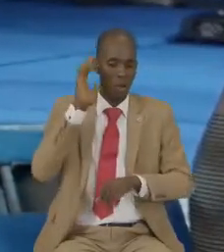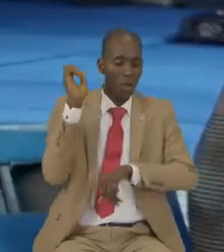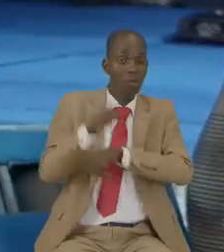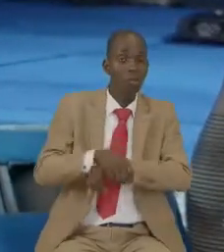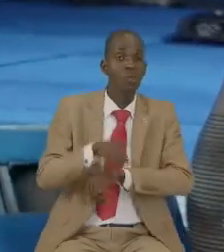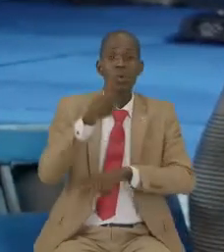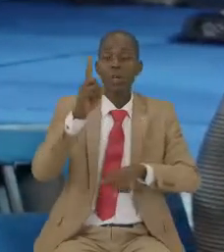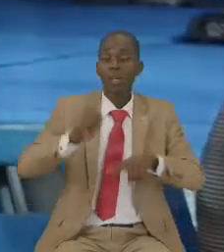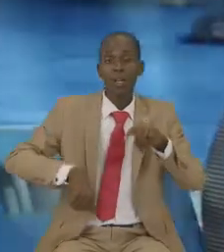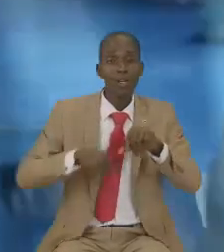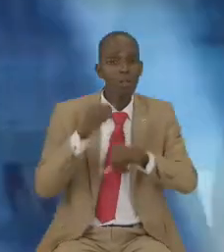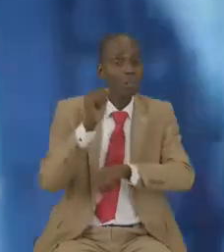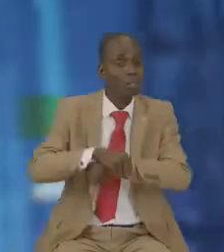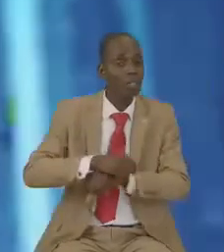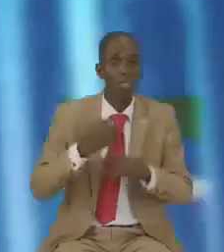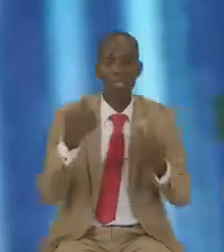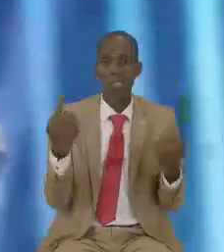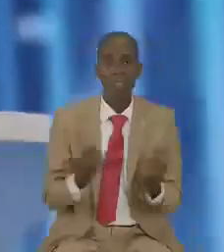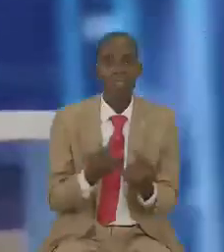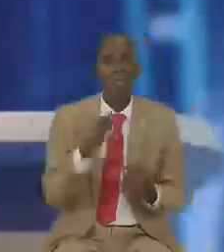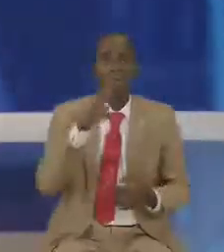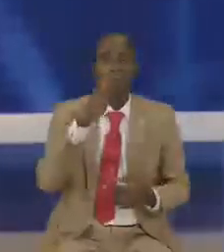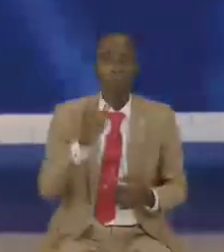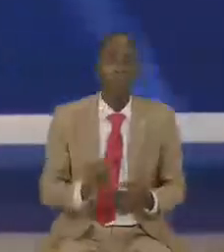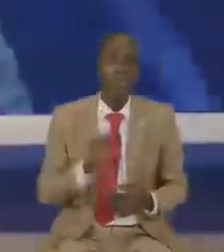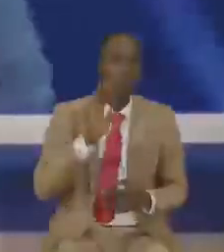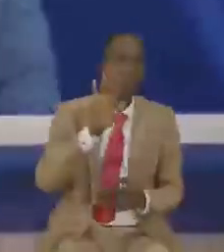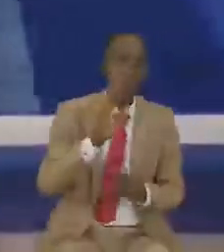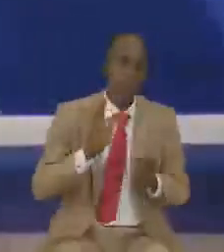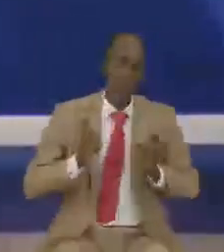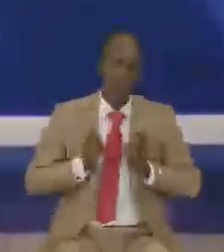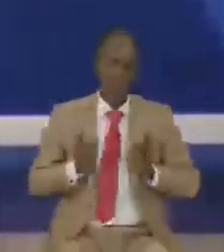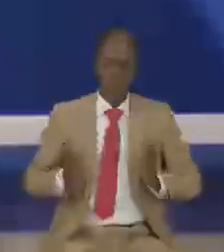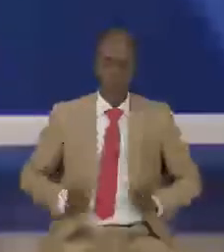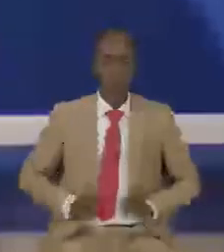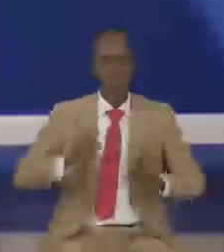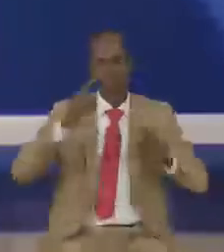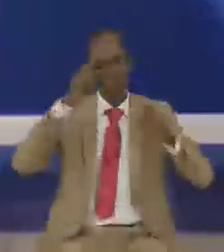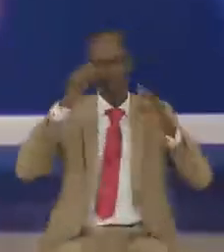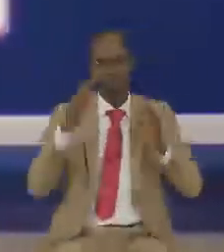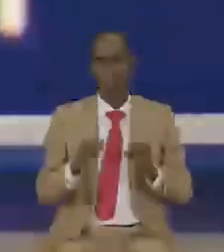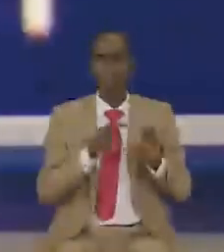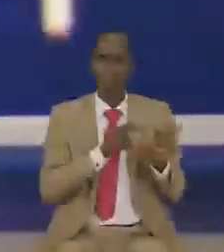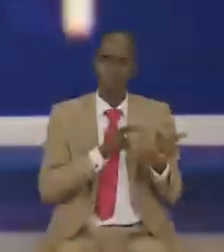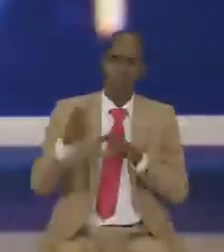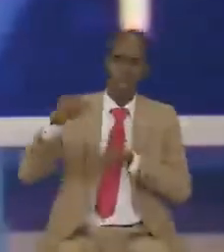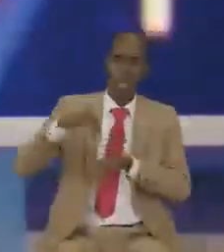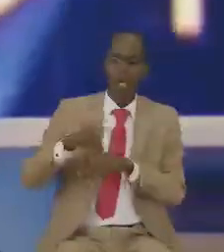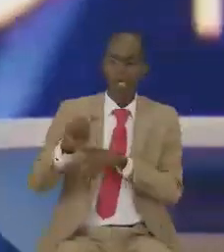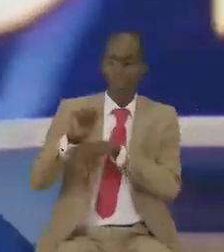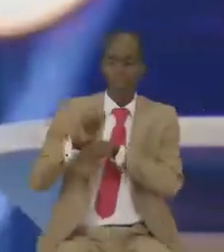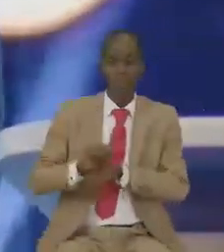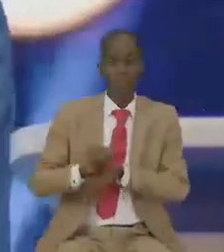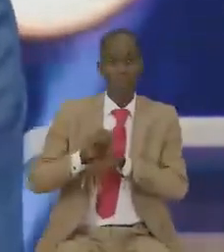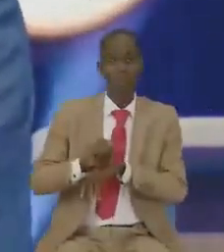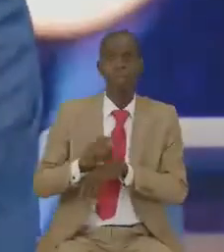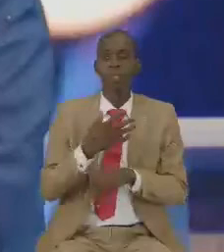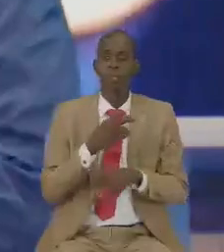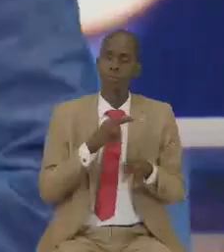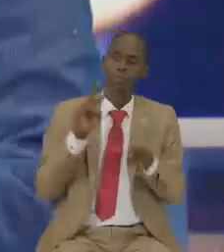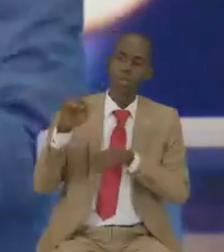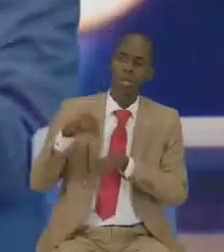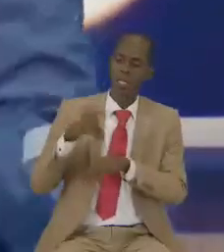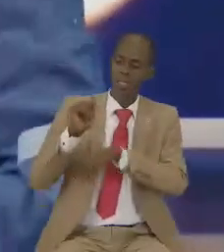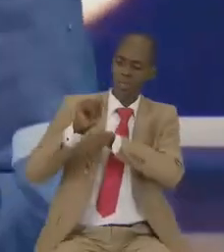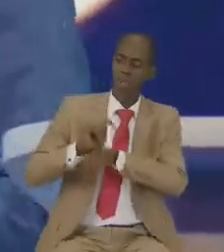conquer sin by human determination. You look at tradition. Here is the tradition our forefathers